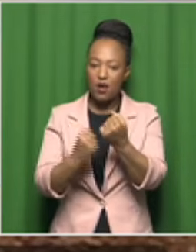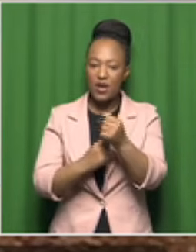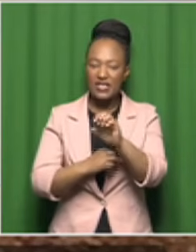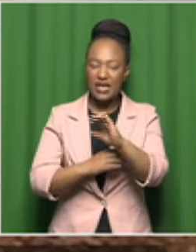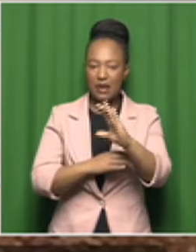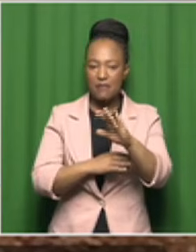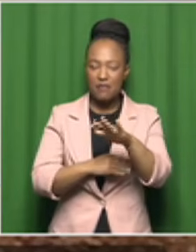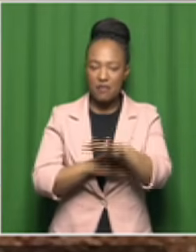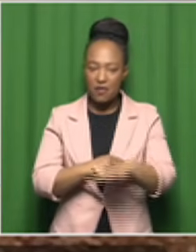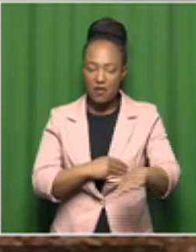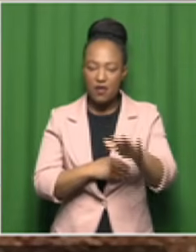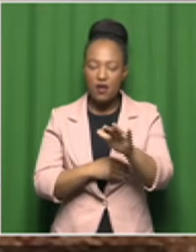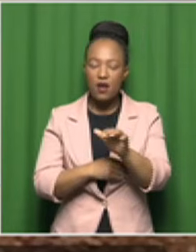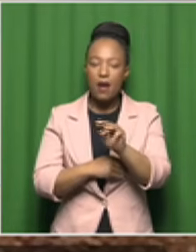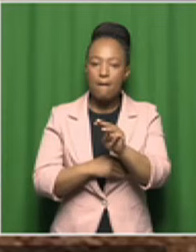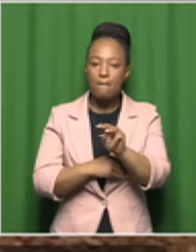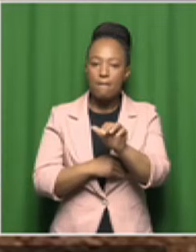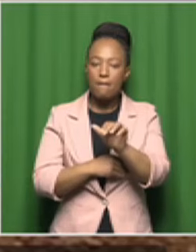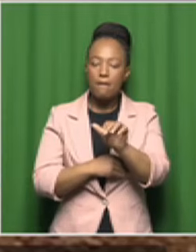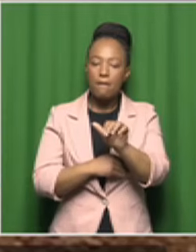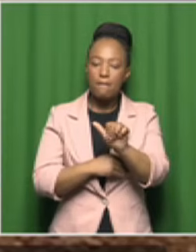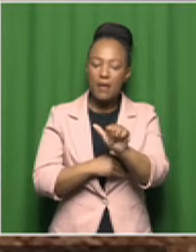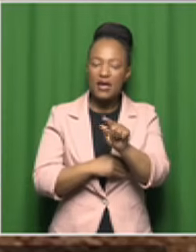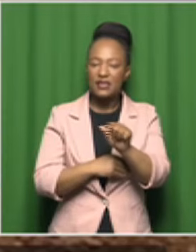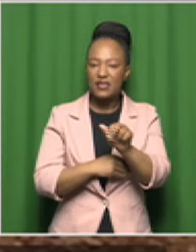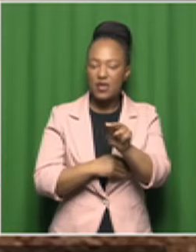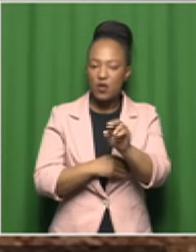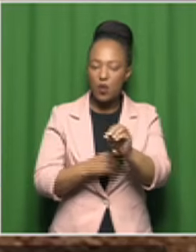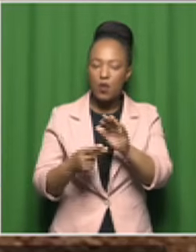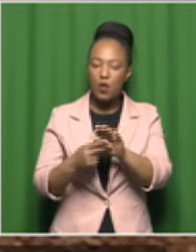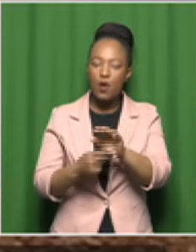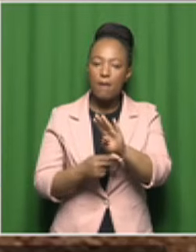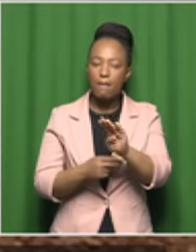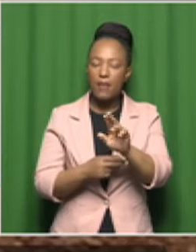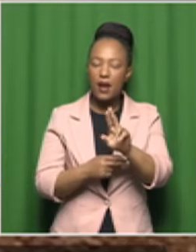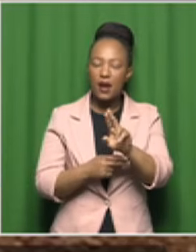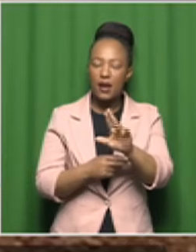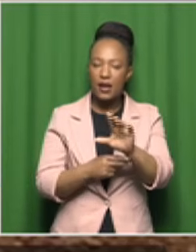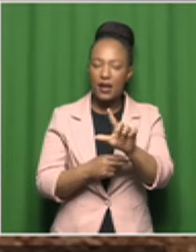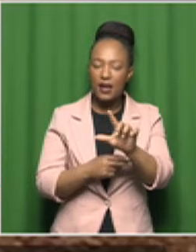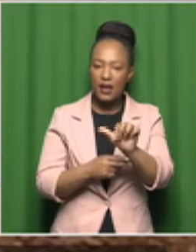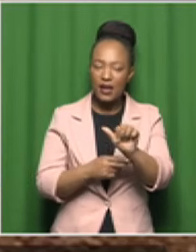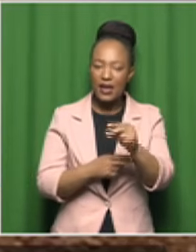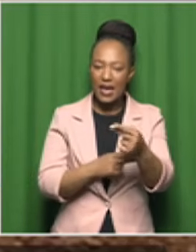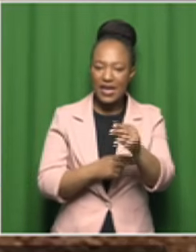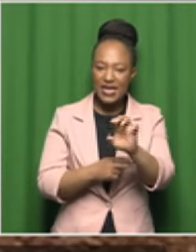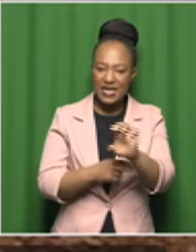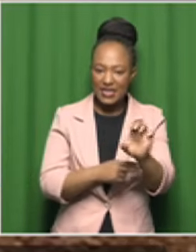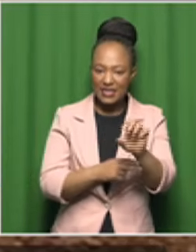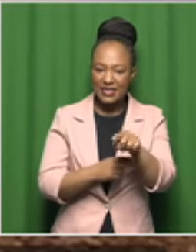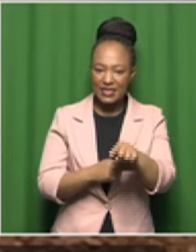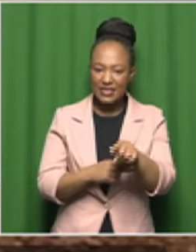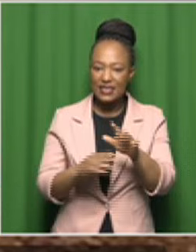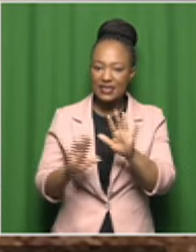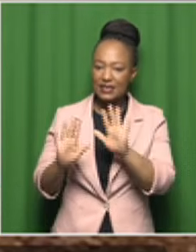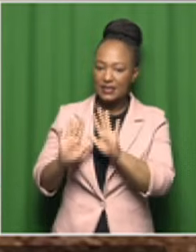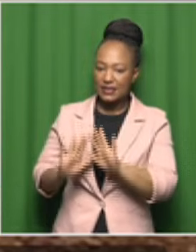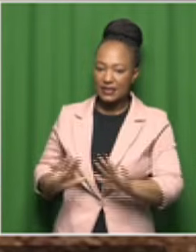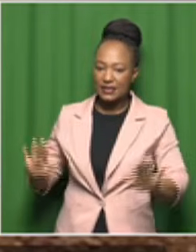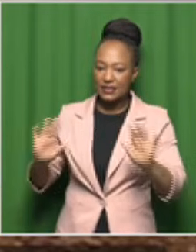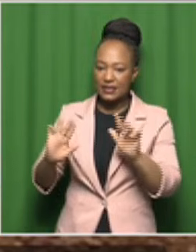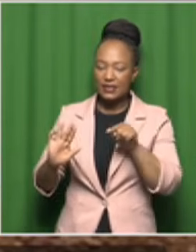particularly around Molteno, around the Barclay East area. And there is Barclay East. That gives you an idea overnight of the sort of level